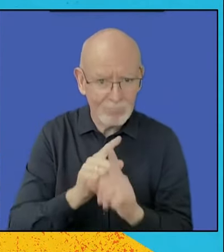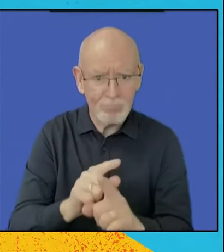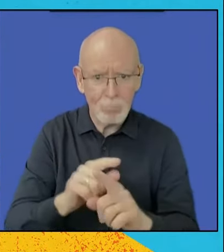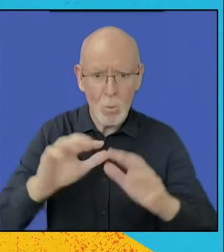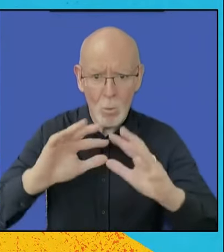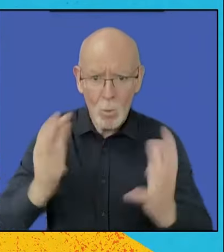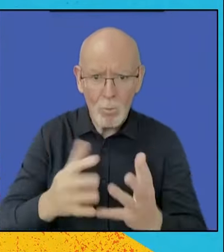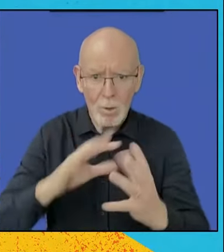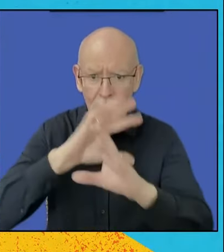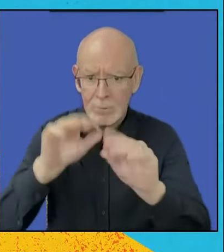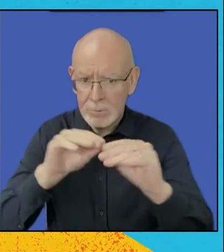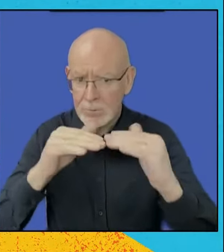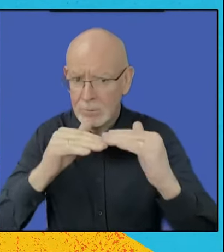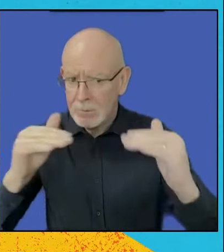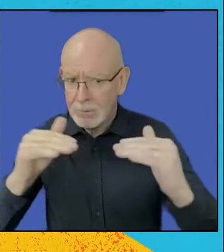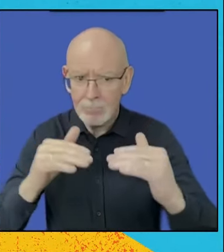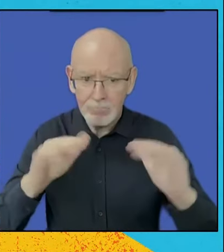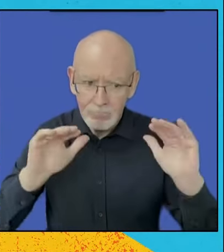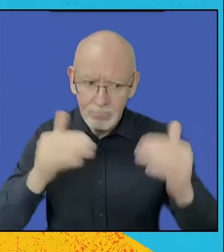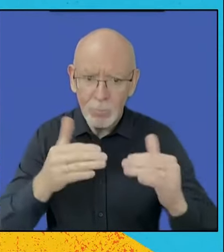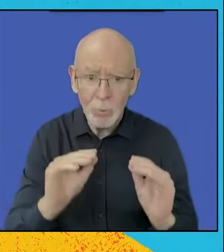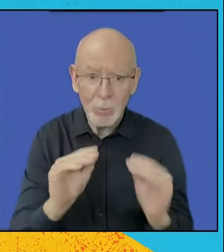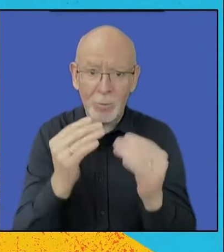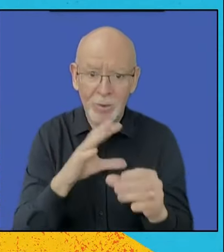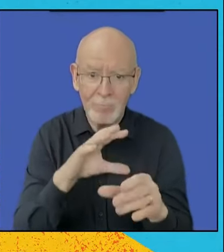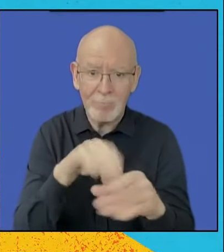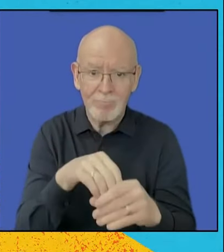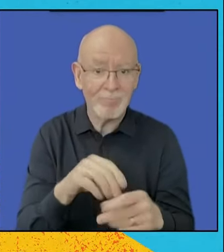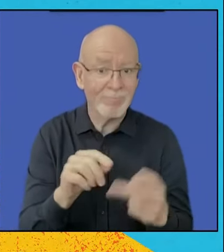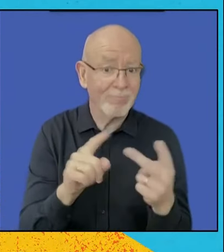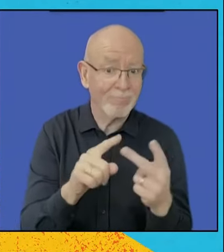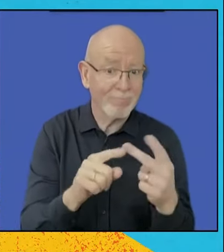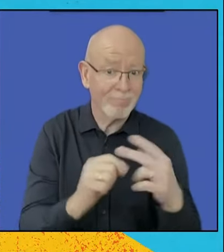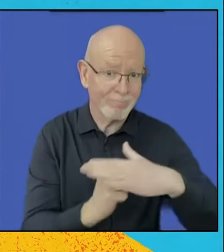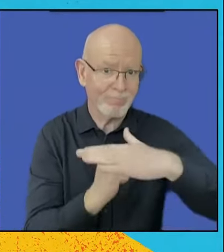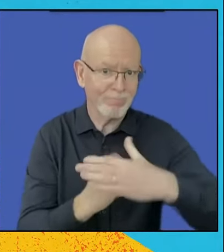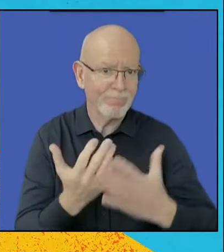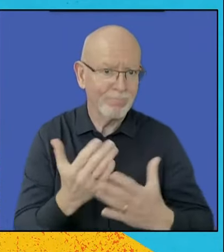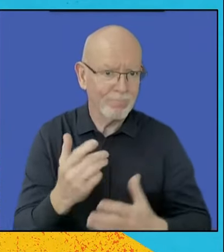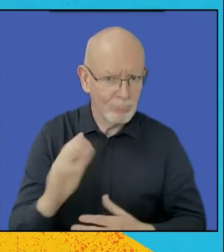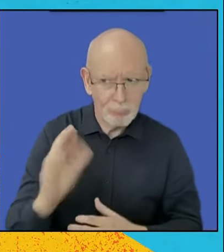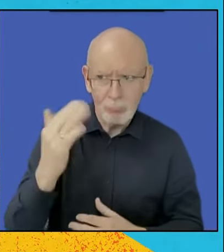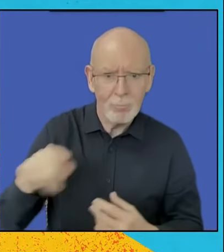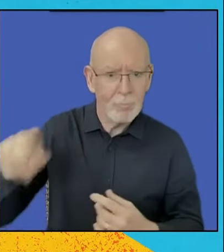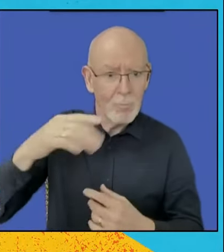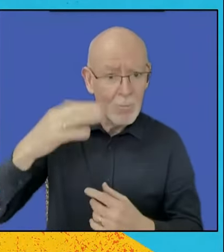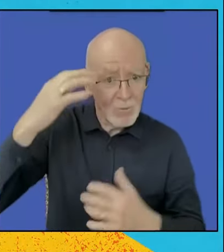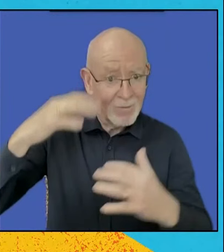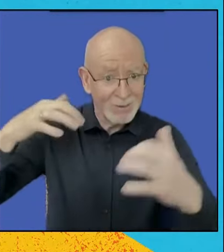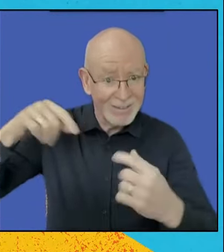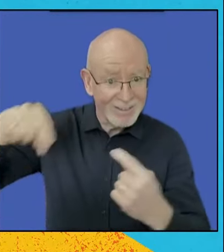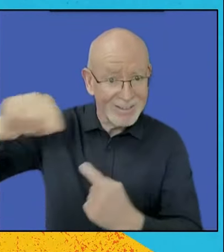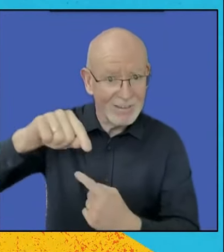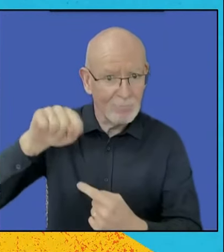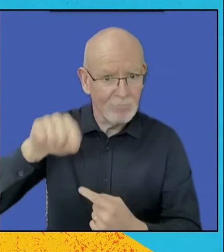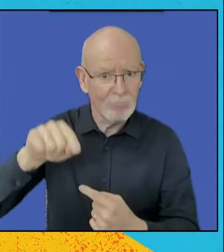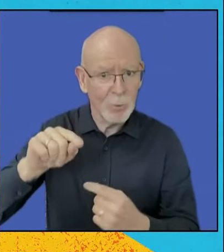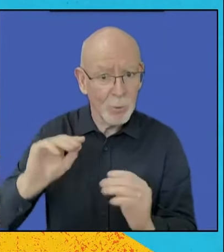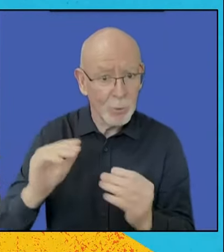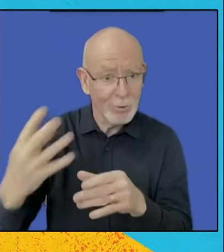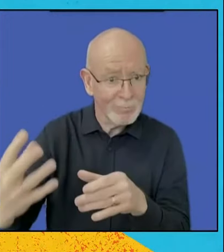it calls for the establishment of a standing UN Youth Town Hall process and other measures to ensure diverse, effective, and representative